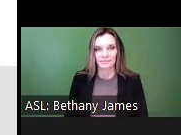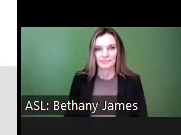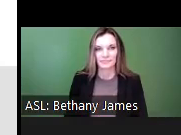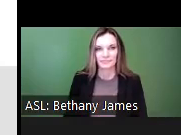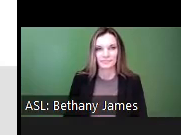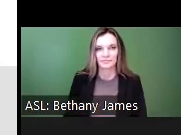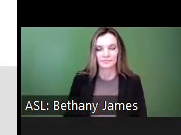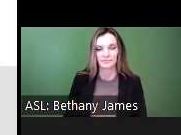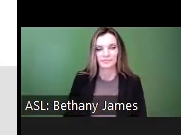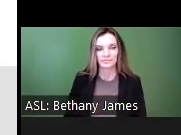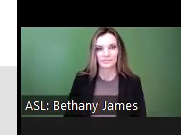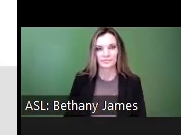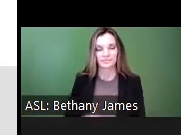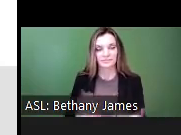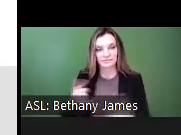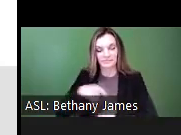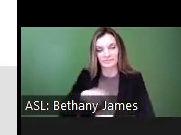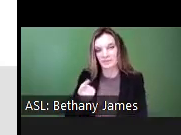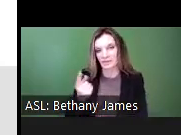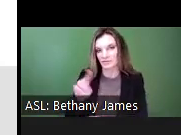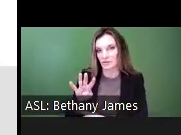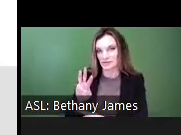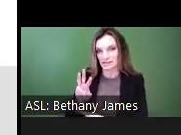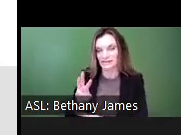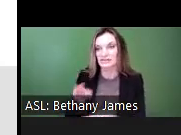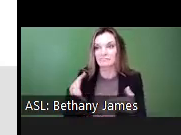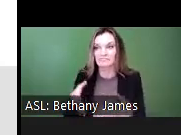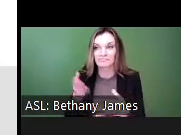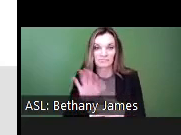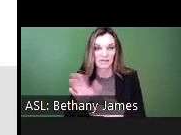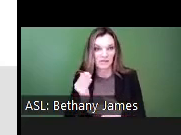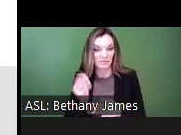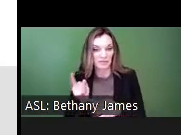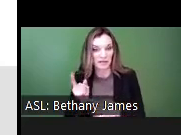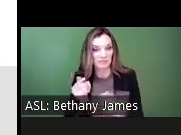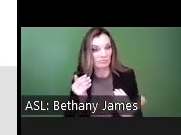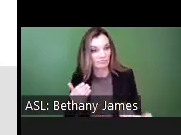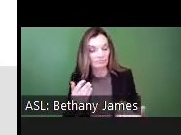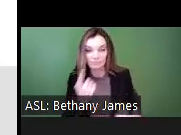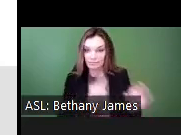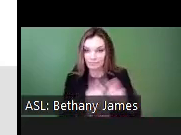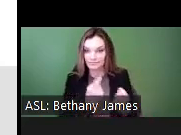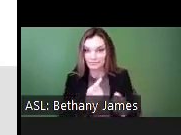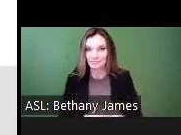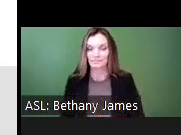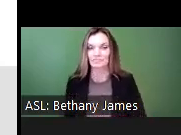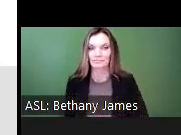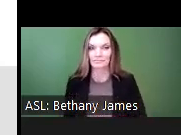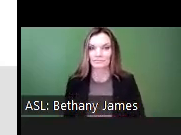So it's 11:46. There's about 15 minutes left of the presentation. Are there any more questions that need to be addressed?